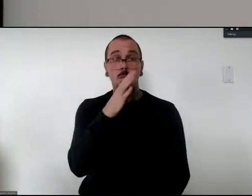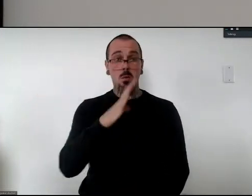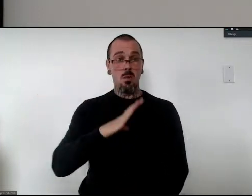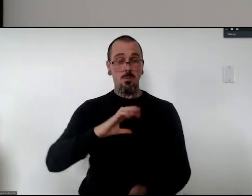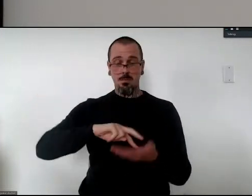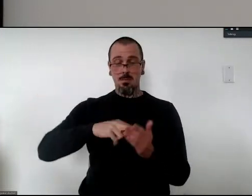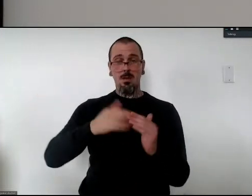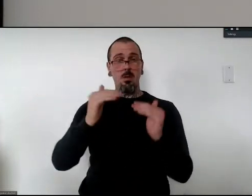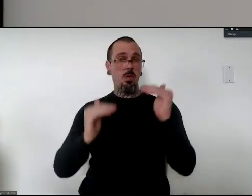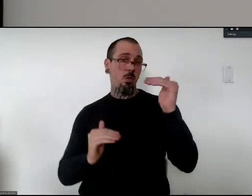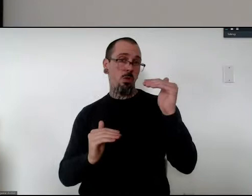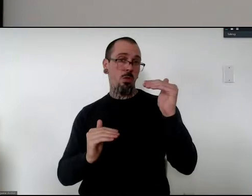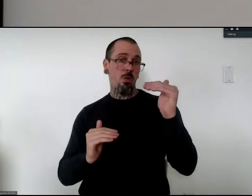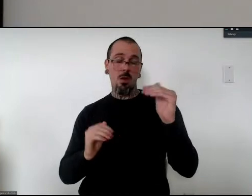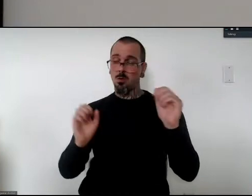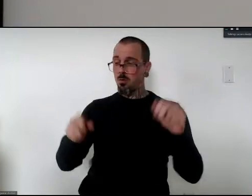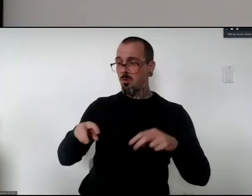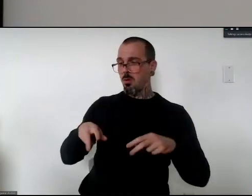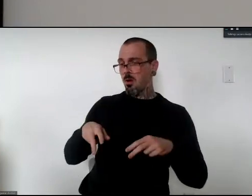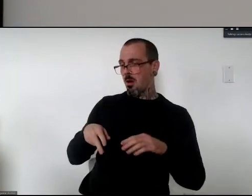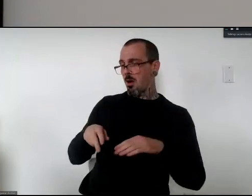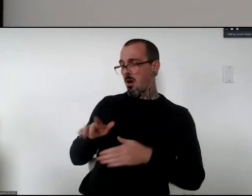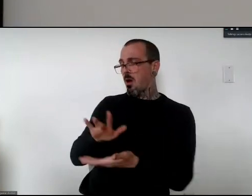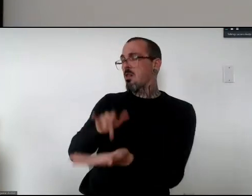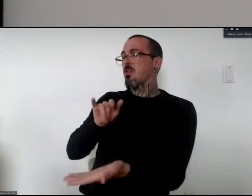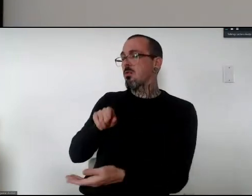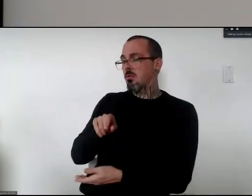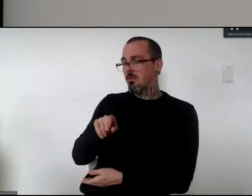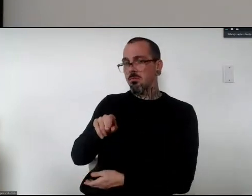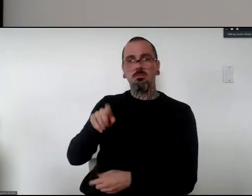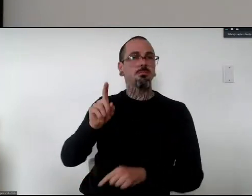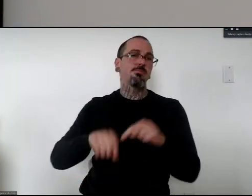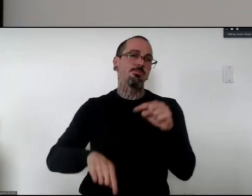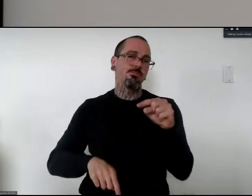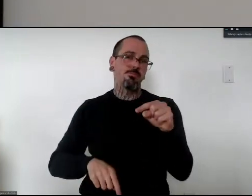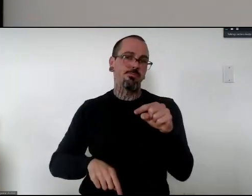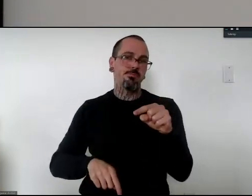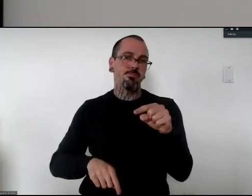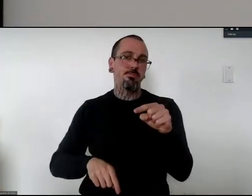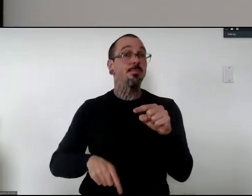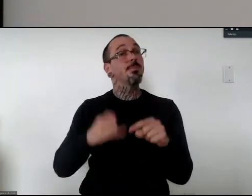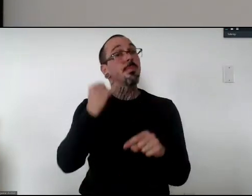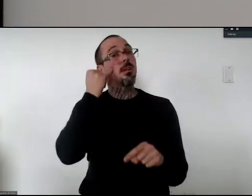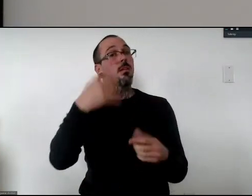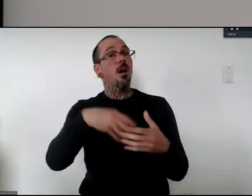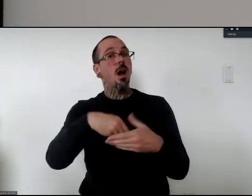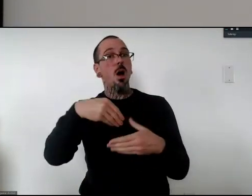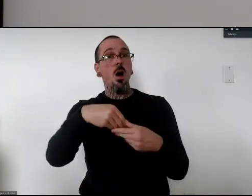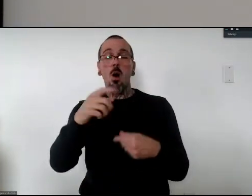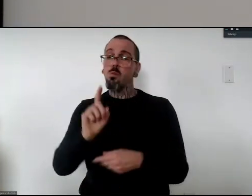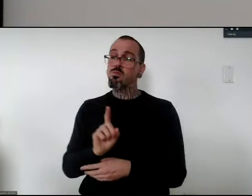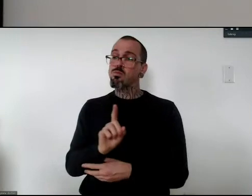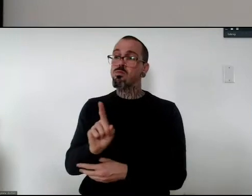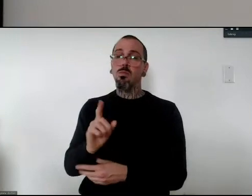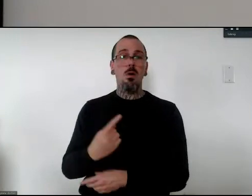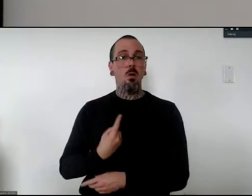me your prey. I have a right to feel safe when I walk around by myself.